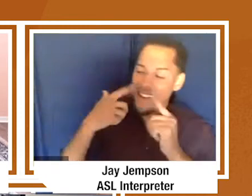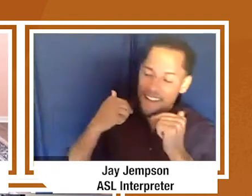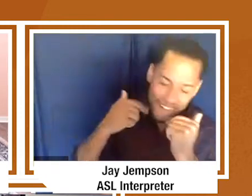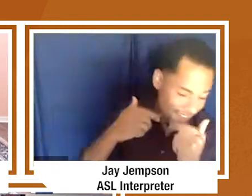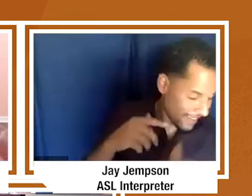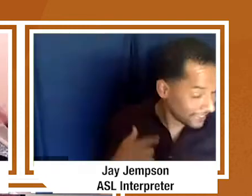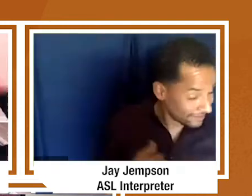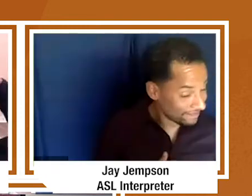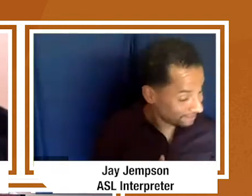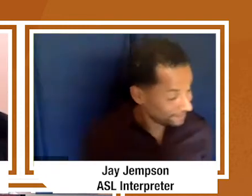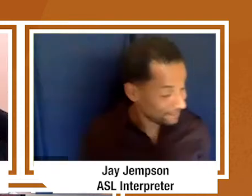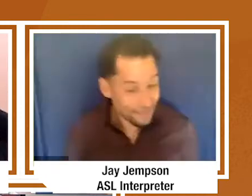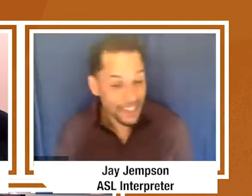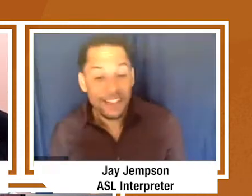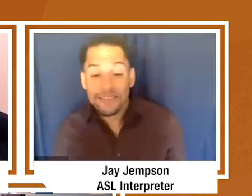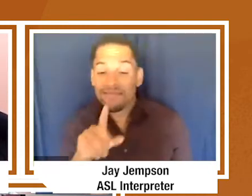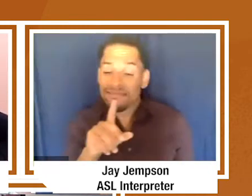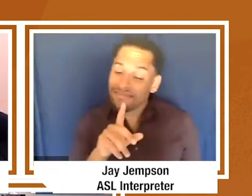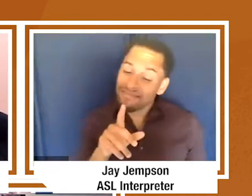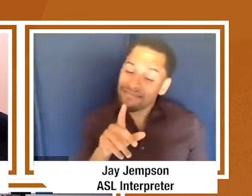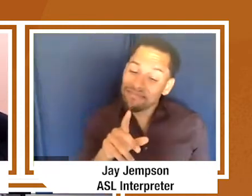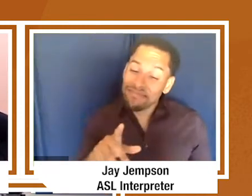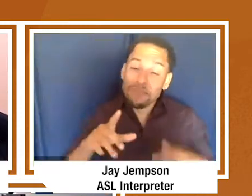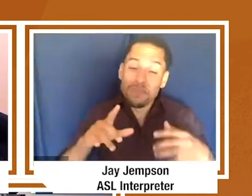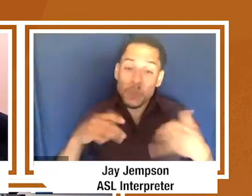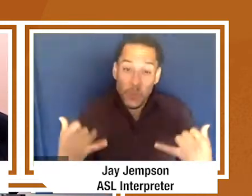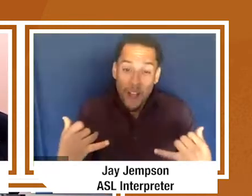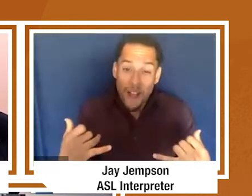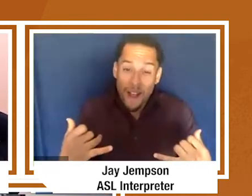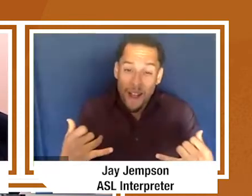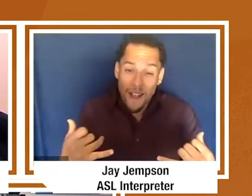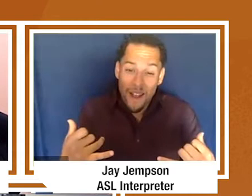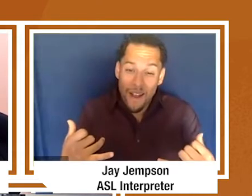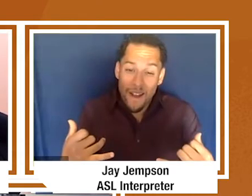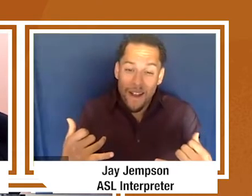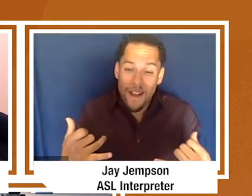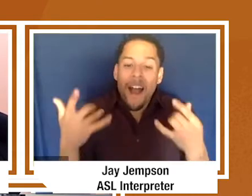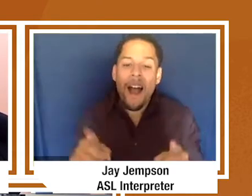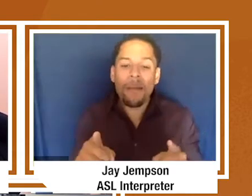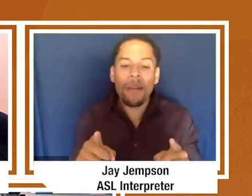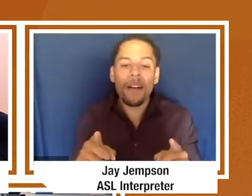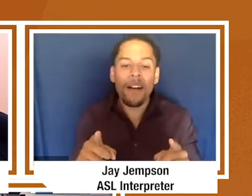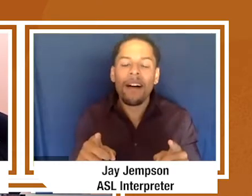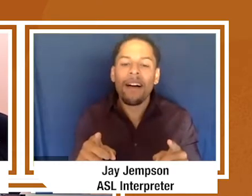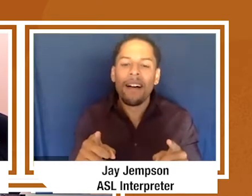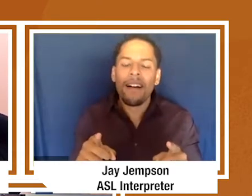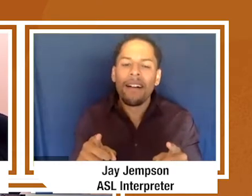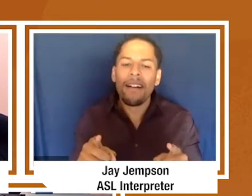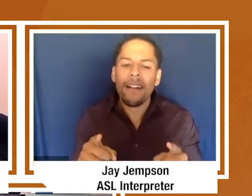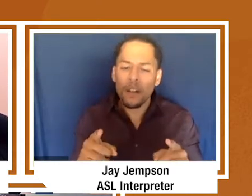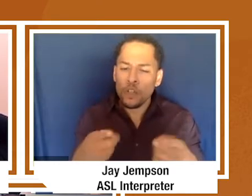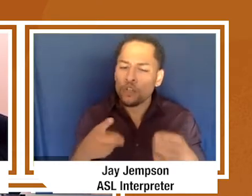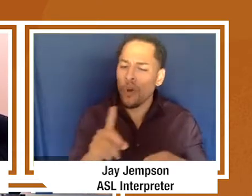You know, I mean, literally today, on a call,